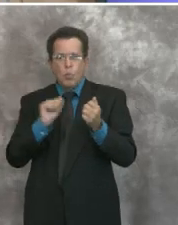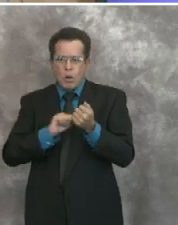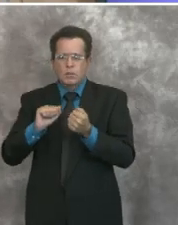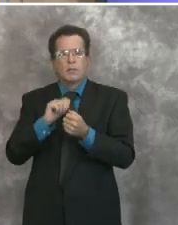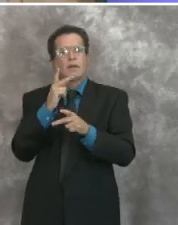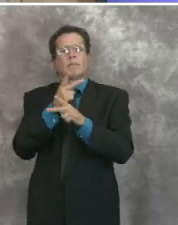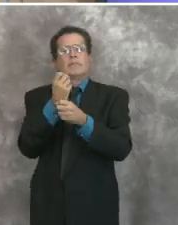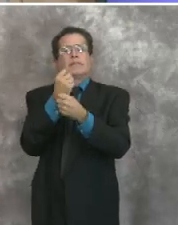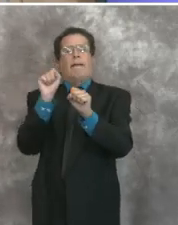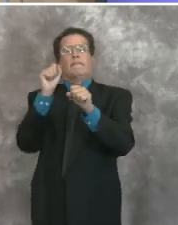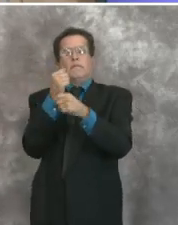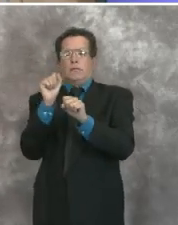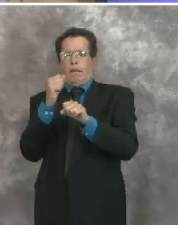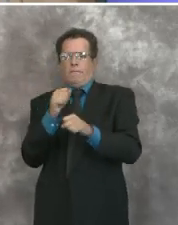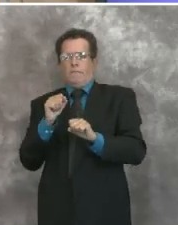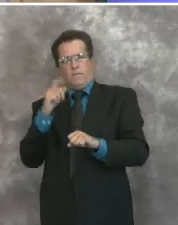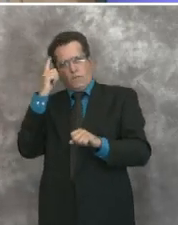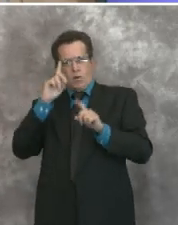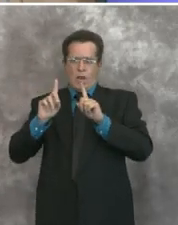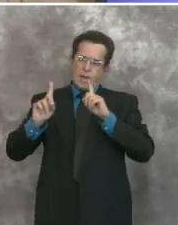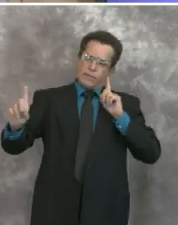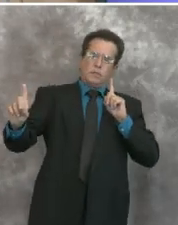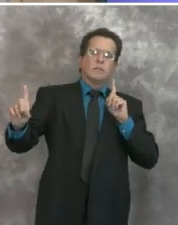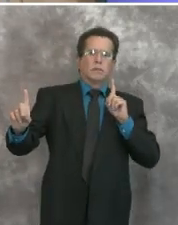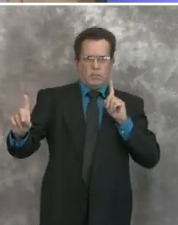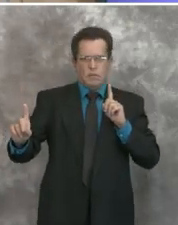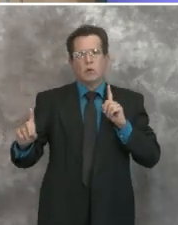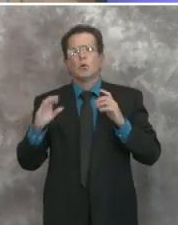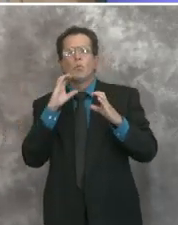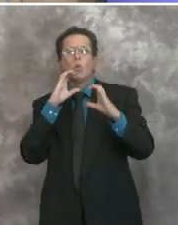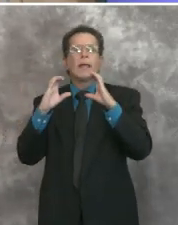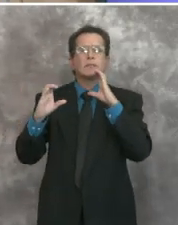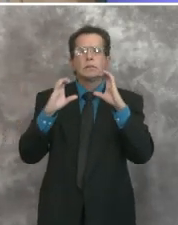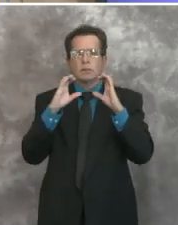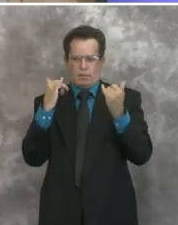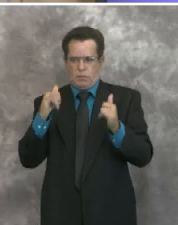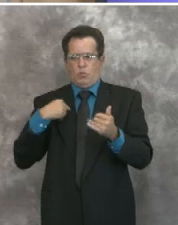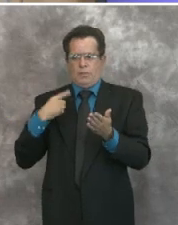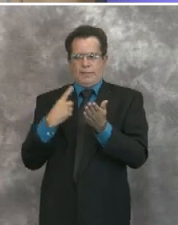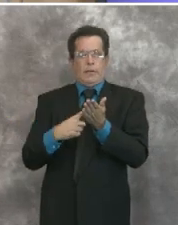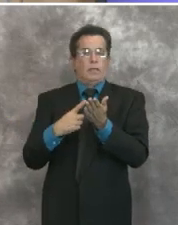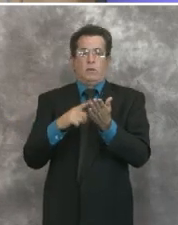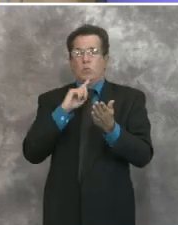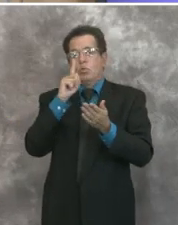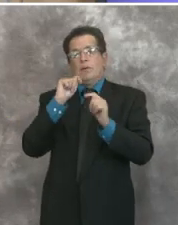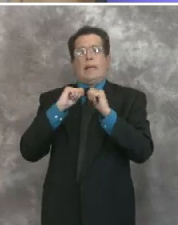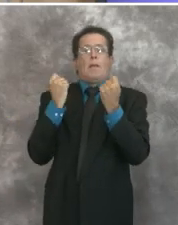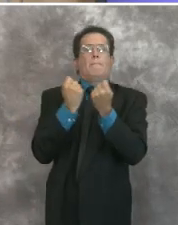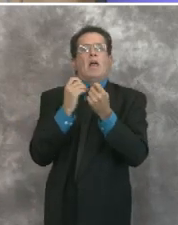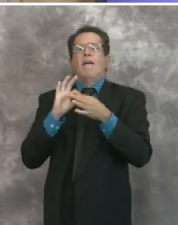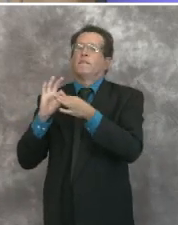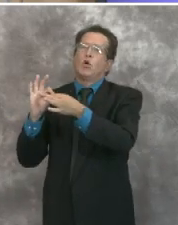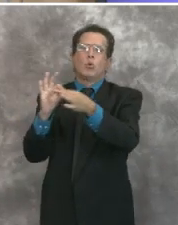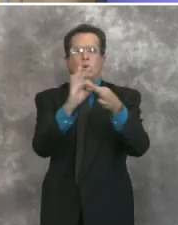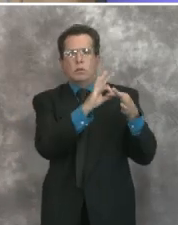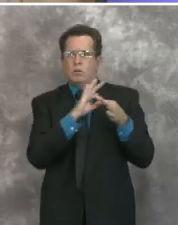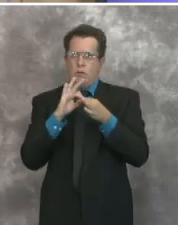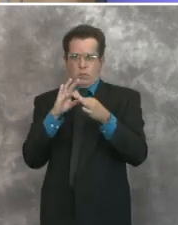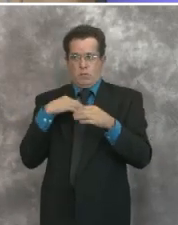business practices and communications. I want to acknowledge also that this has really been kind of a team effort. We've received input